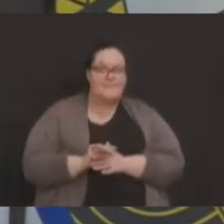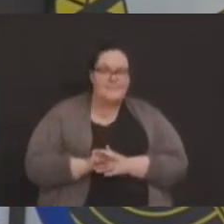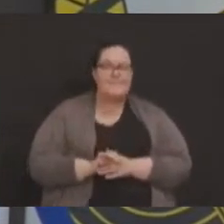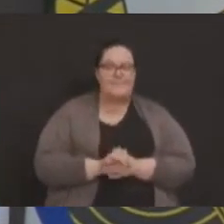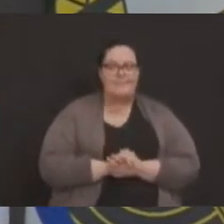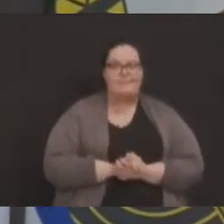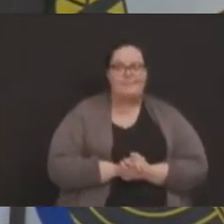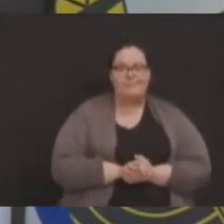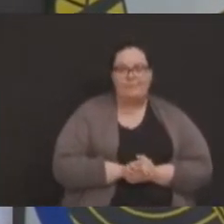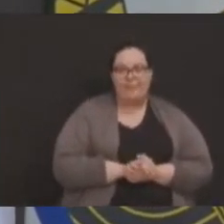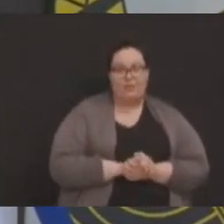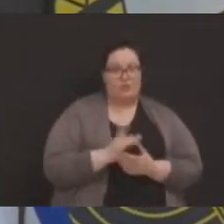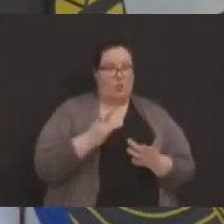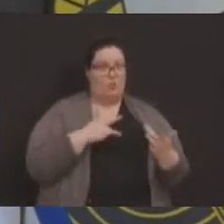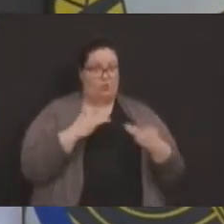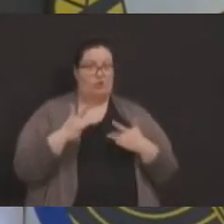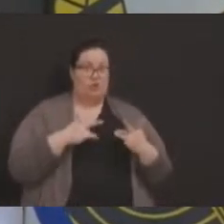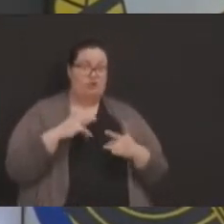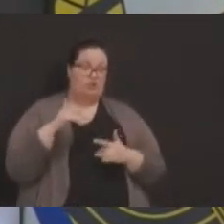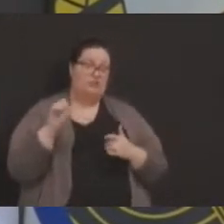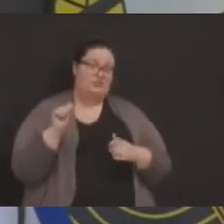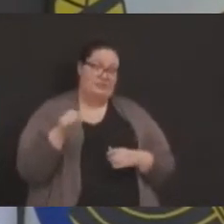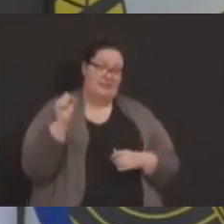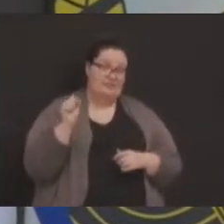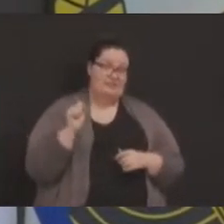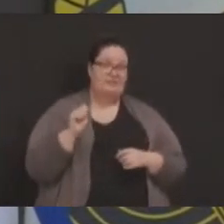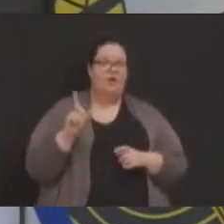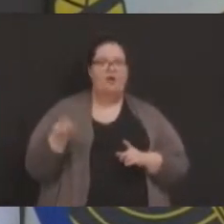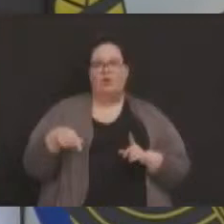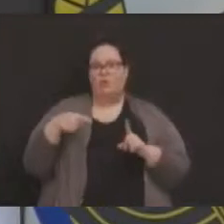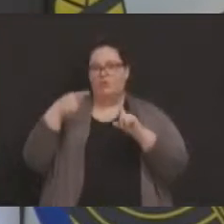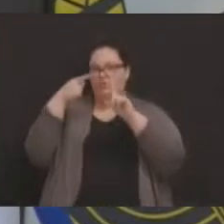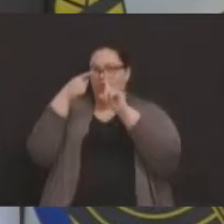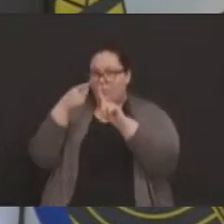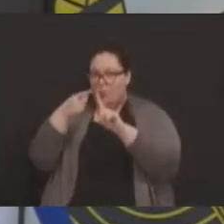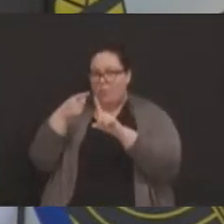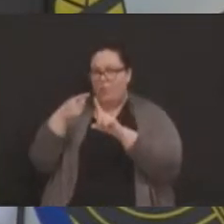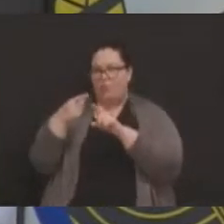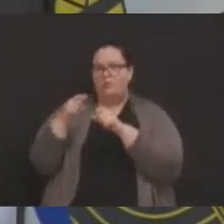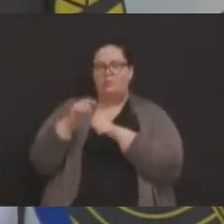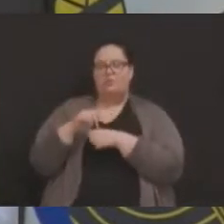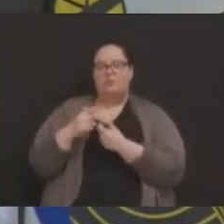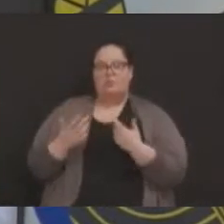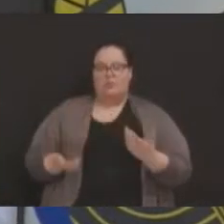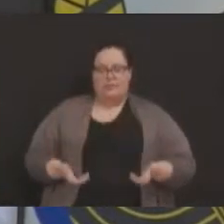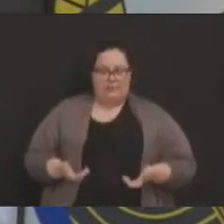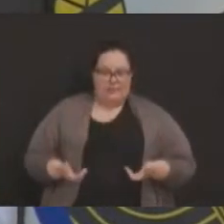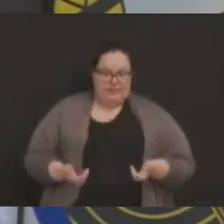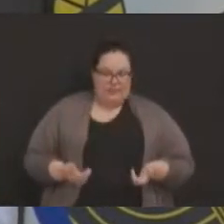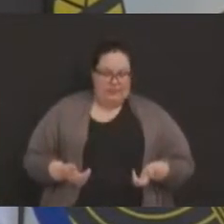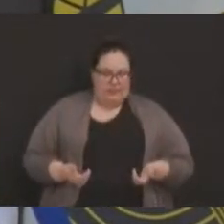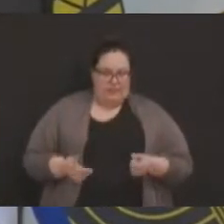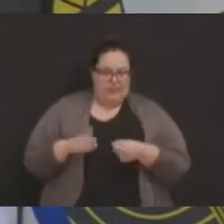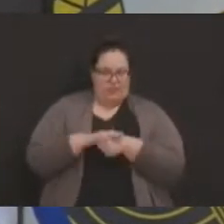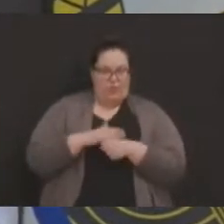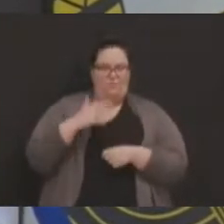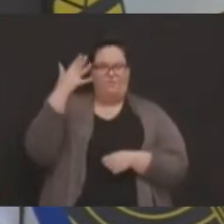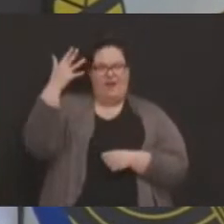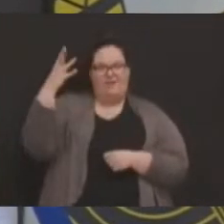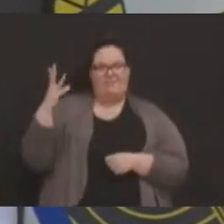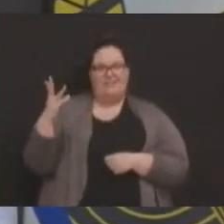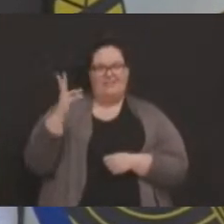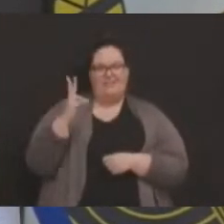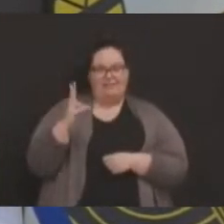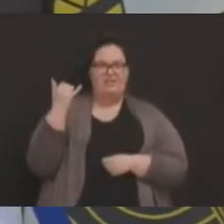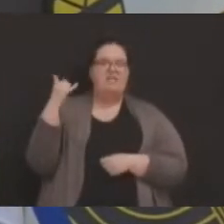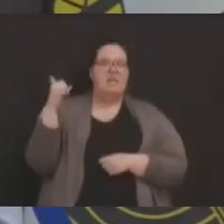yellow in terms of having those areas that don't have cases and we're not at risk the way the other zones are